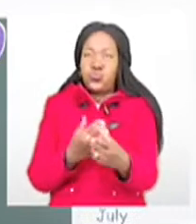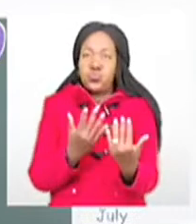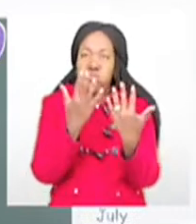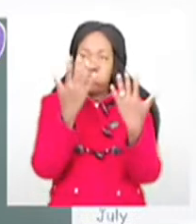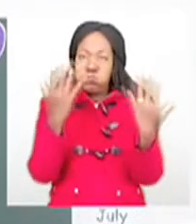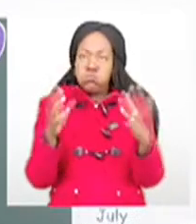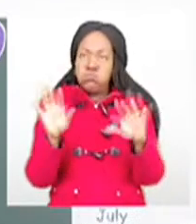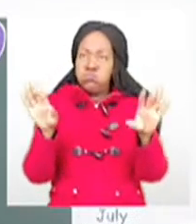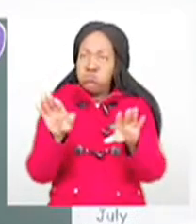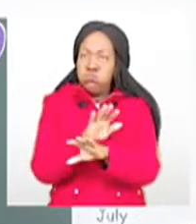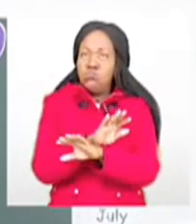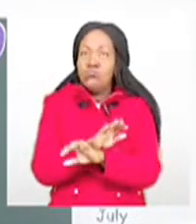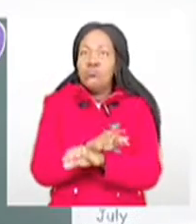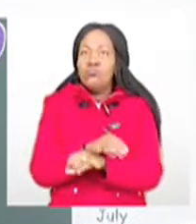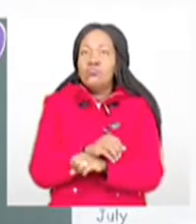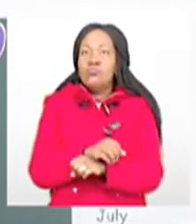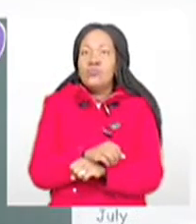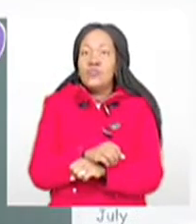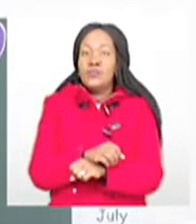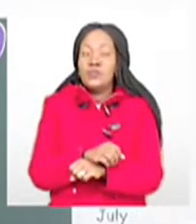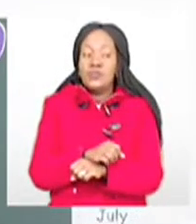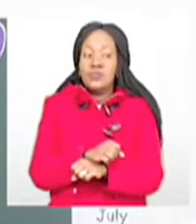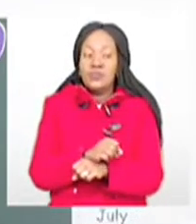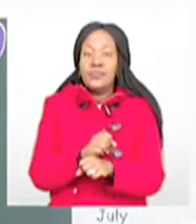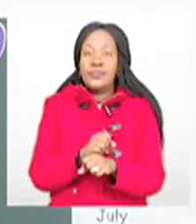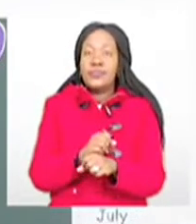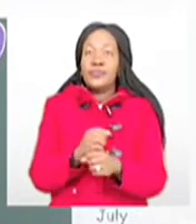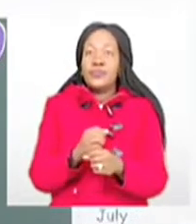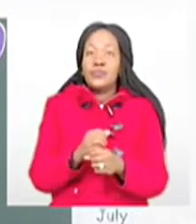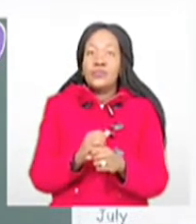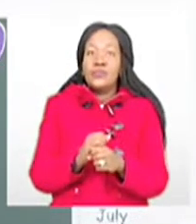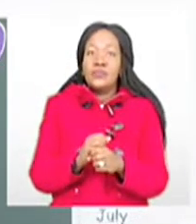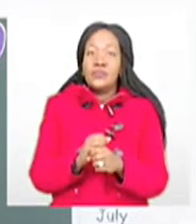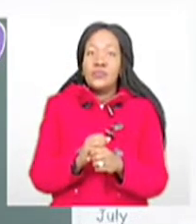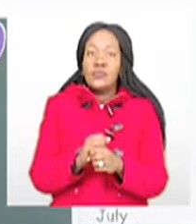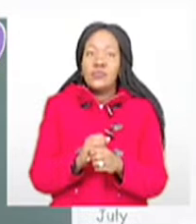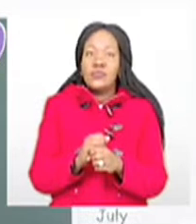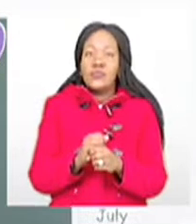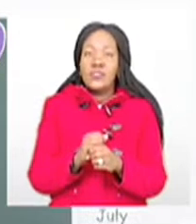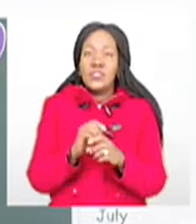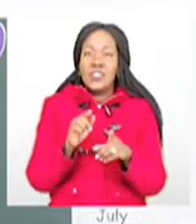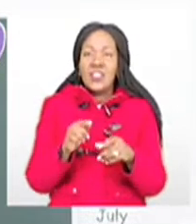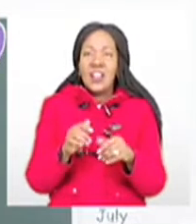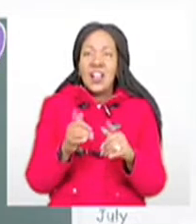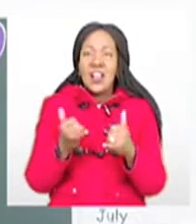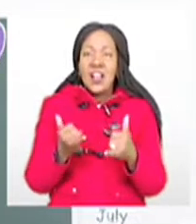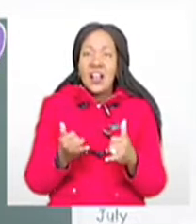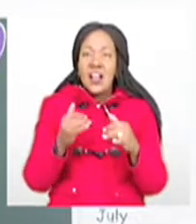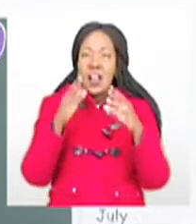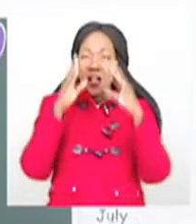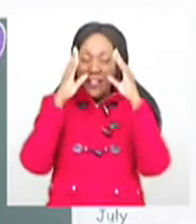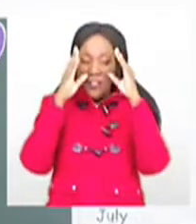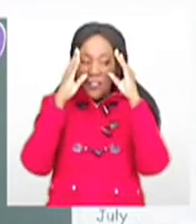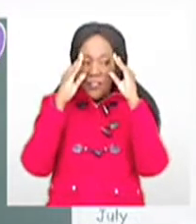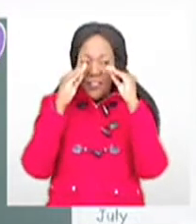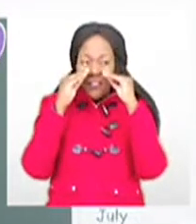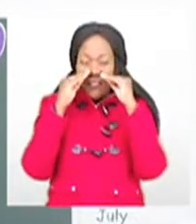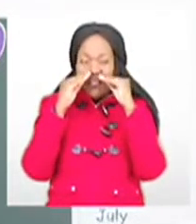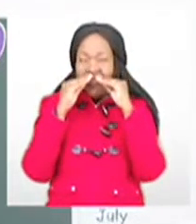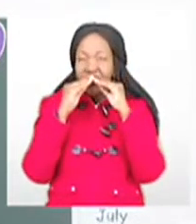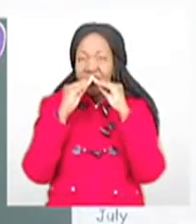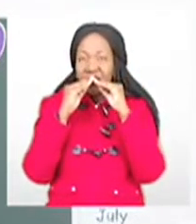to put up or put out the fire. Now close your eyes and repeat the sound